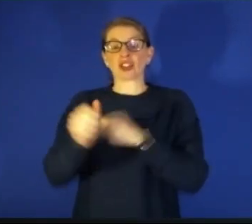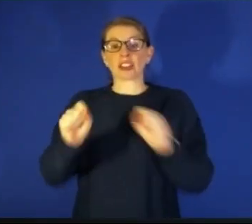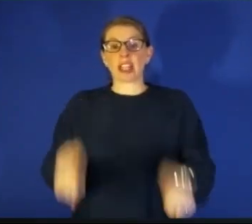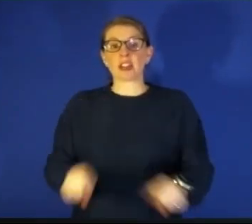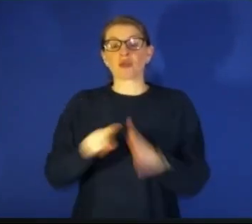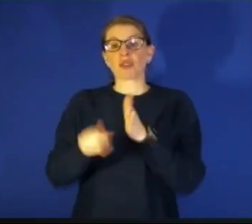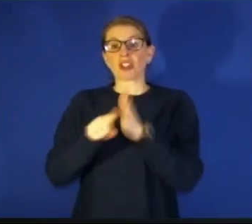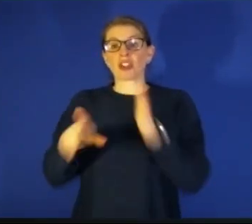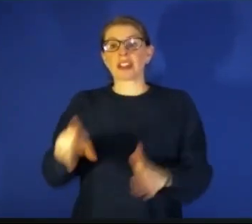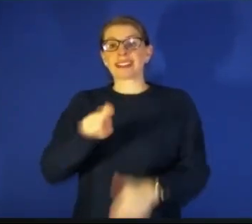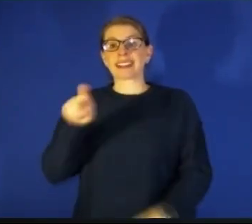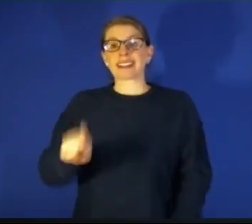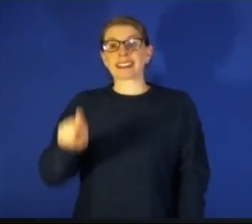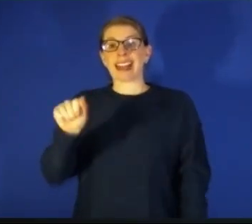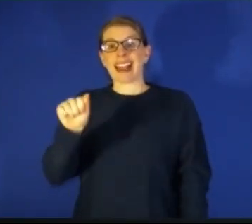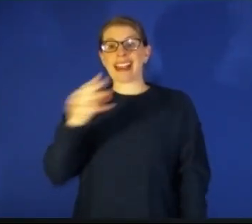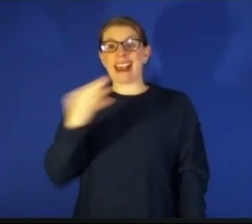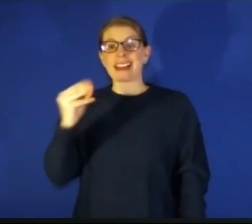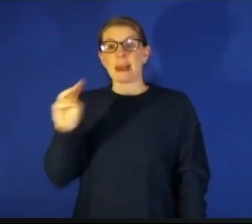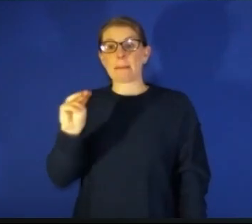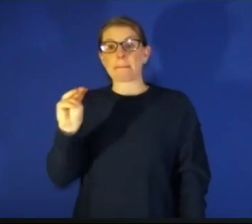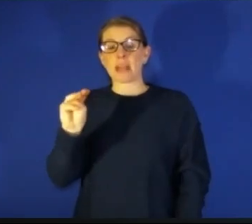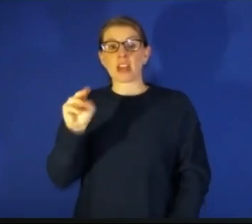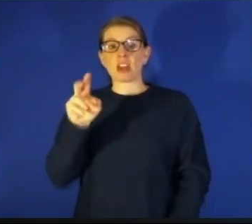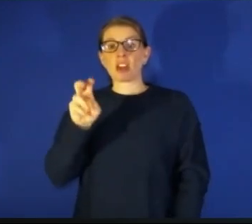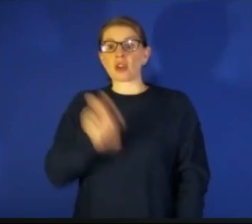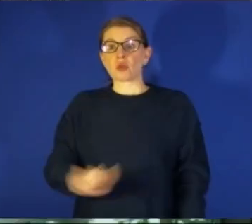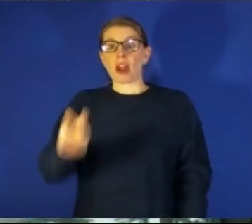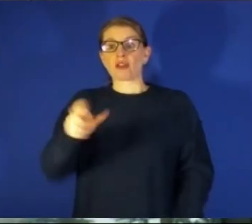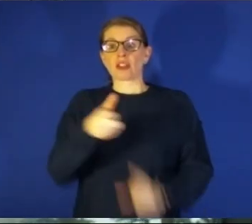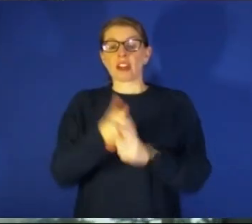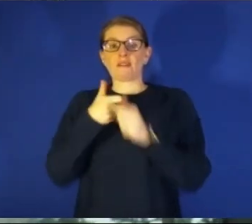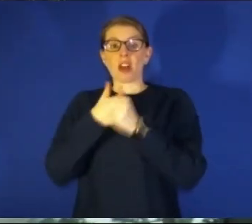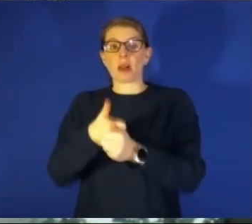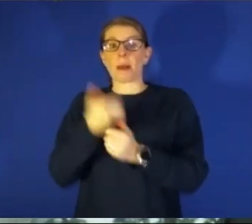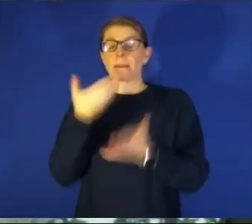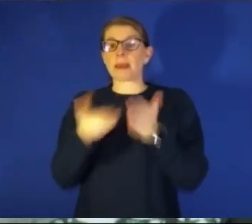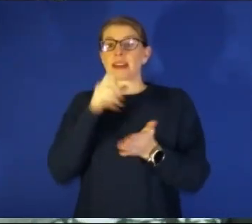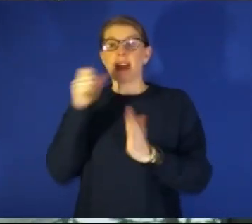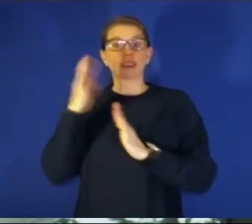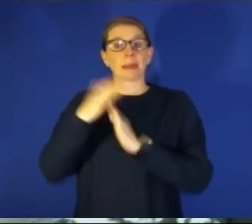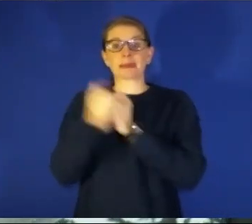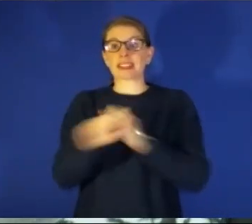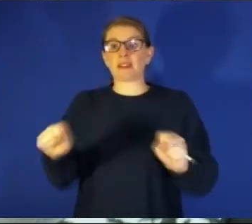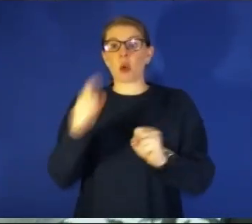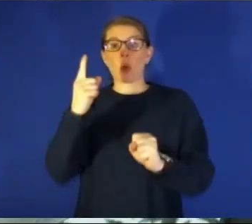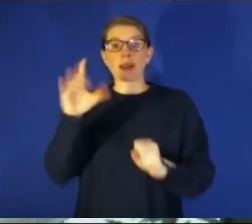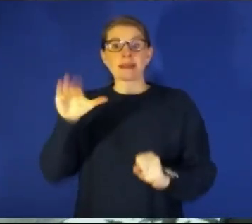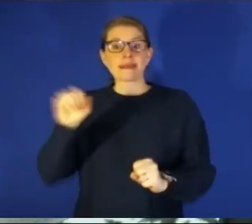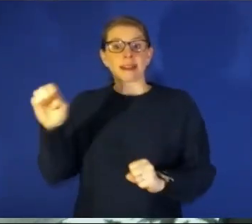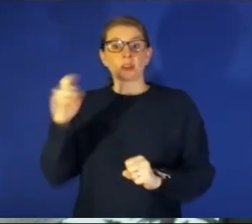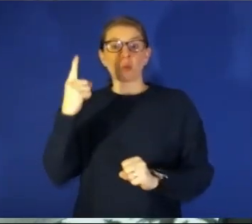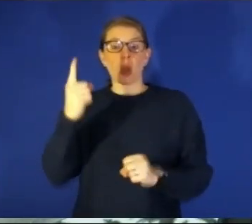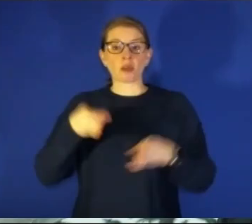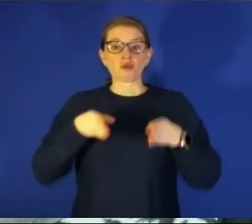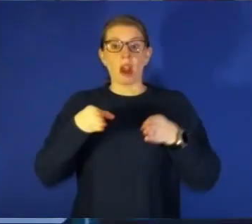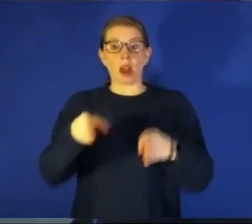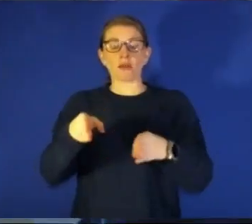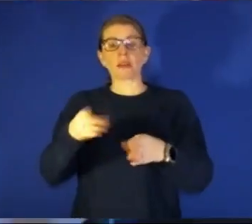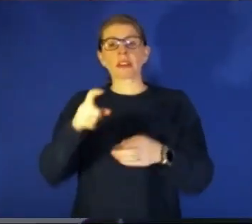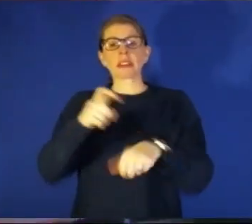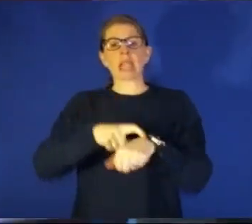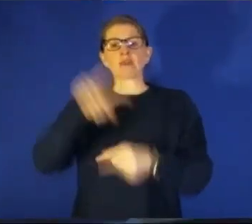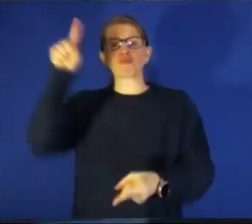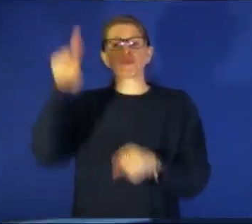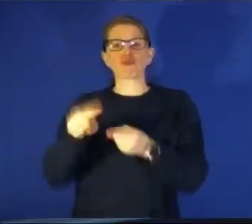Texas A&M found that the route you are following may not be the safest. In one case, while one route cut the travel time down a bit, the risk of